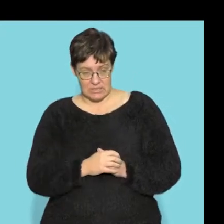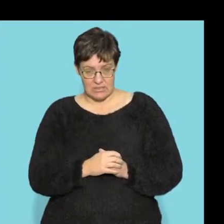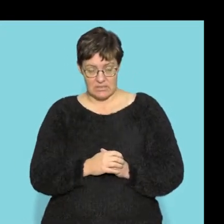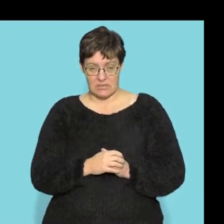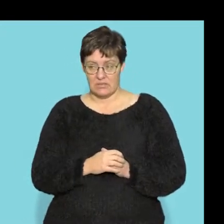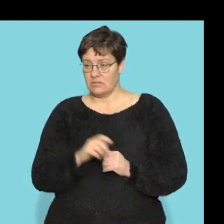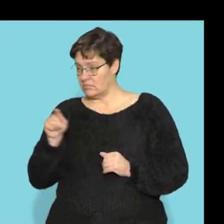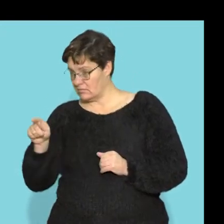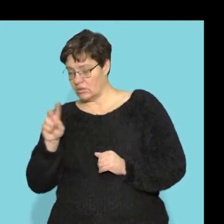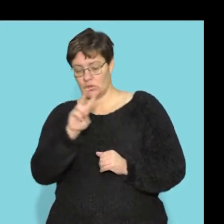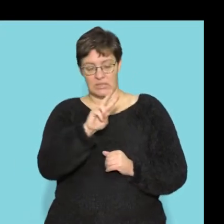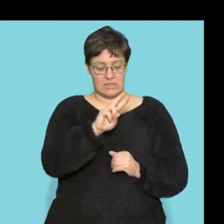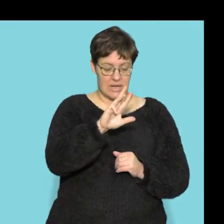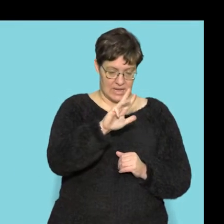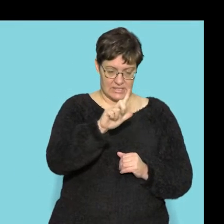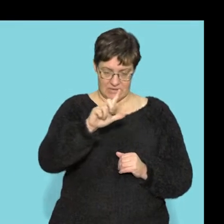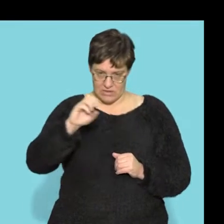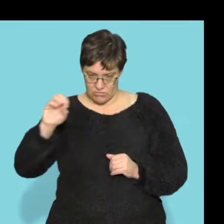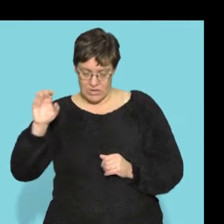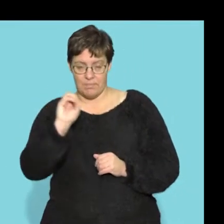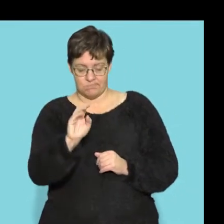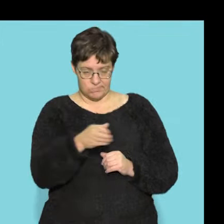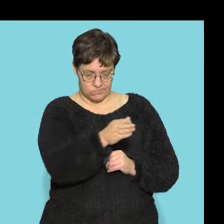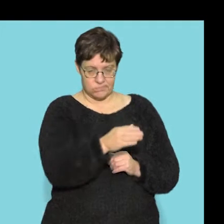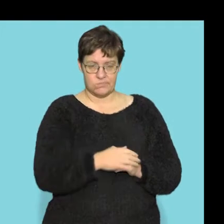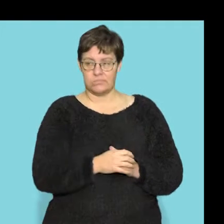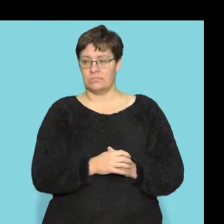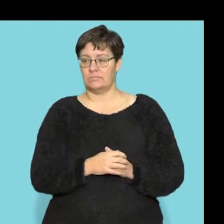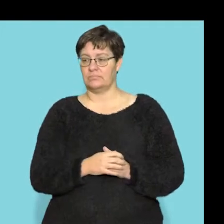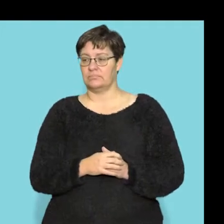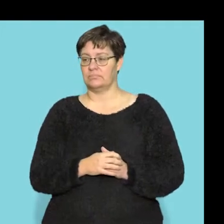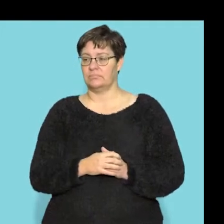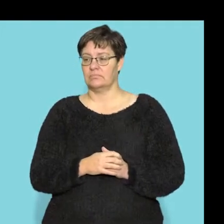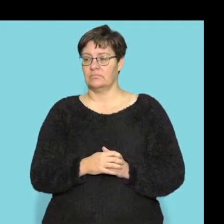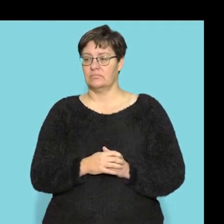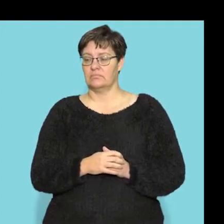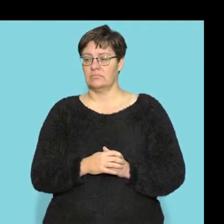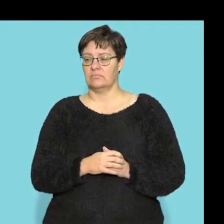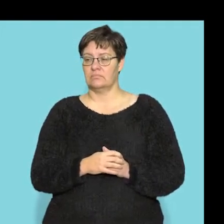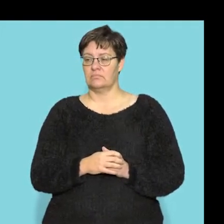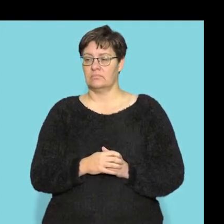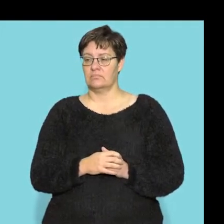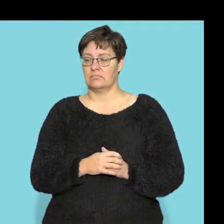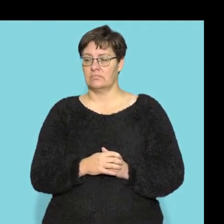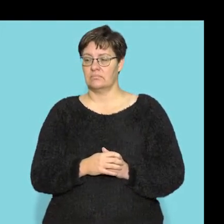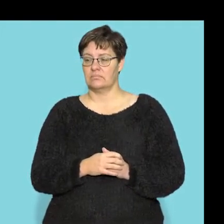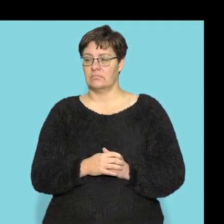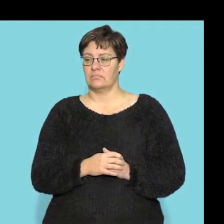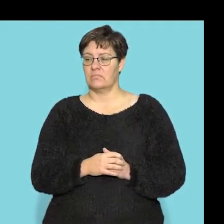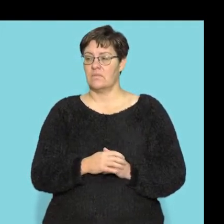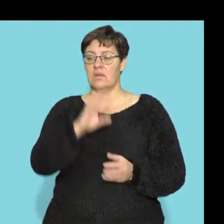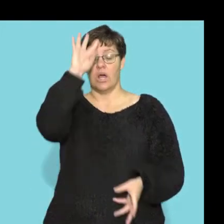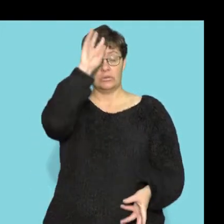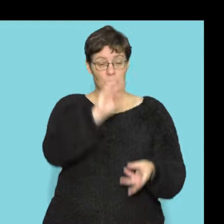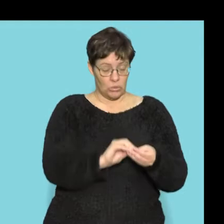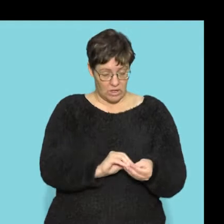29,700, there we go, plus the 29,000 700, you'll see the total is